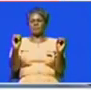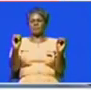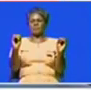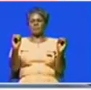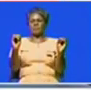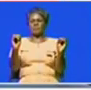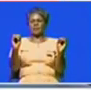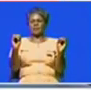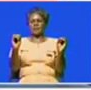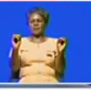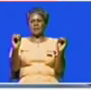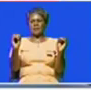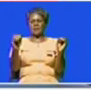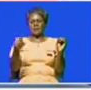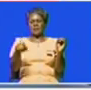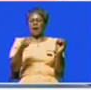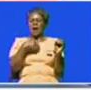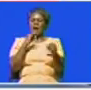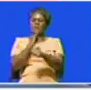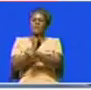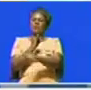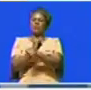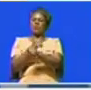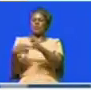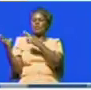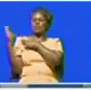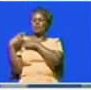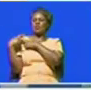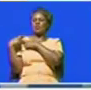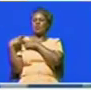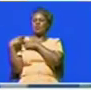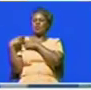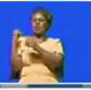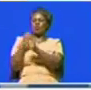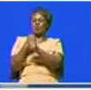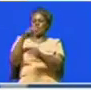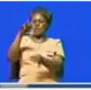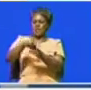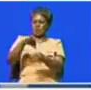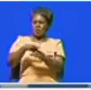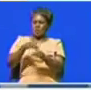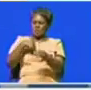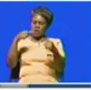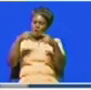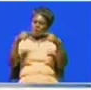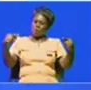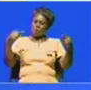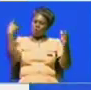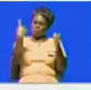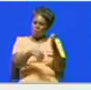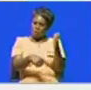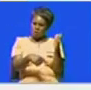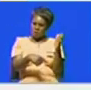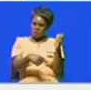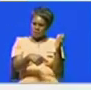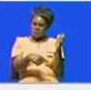is they are the institution that's mandated with carrying out these elections. And what I disagree with